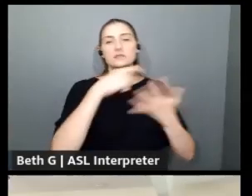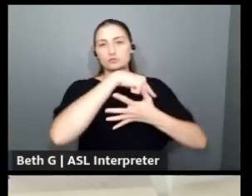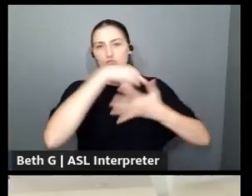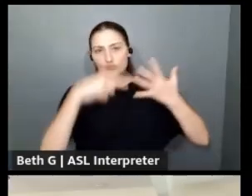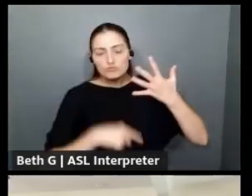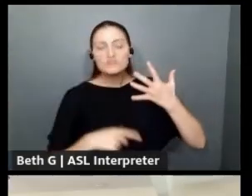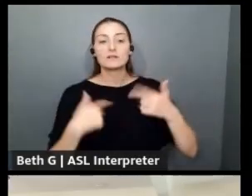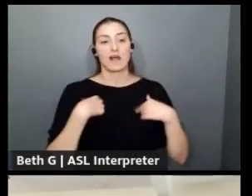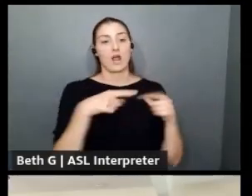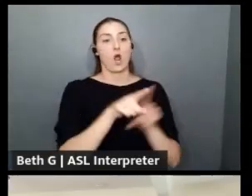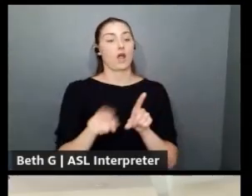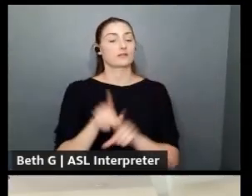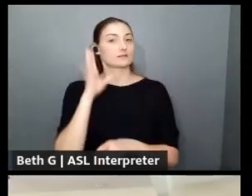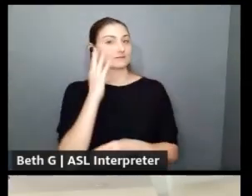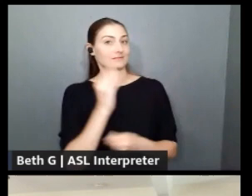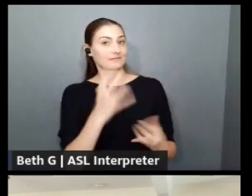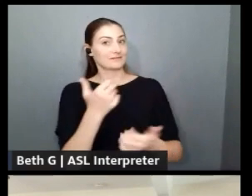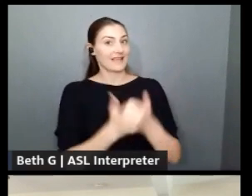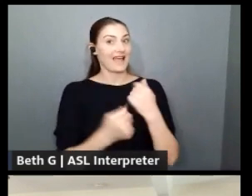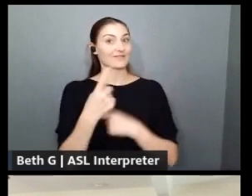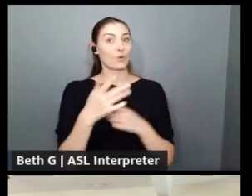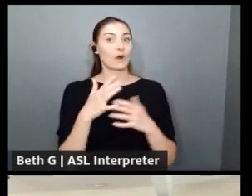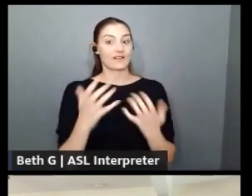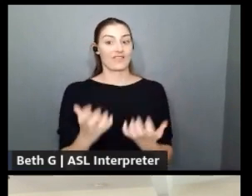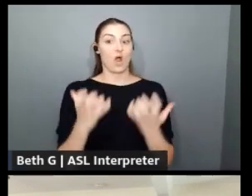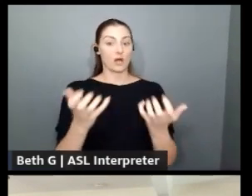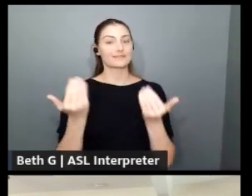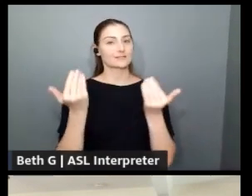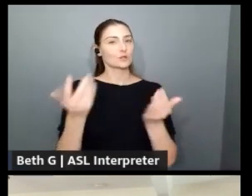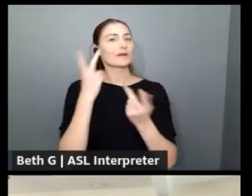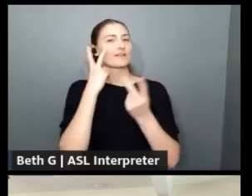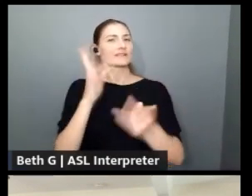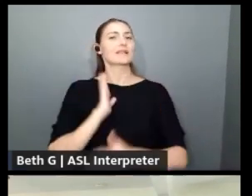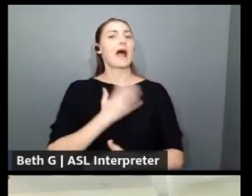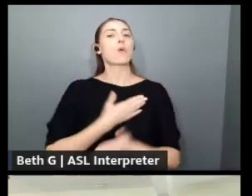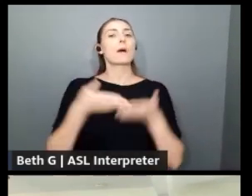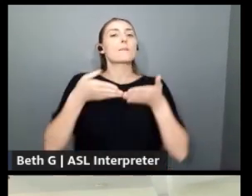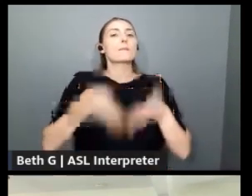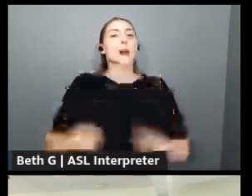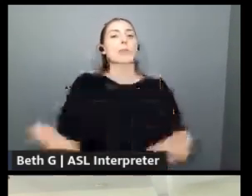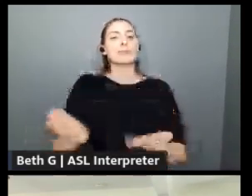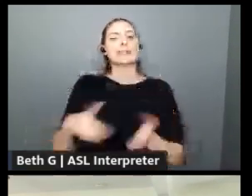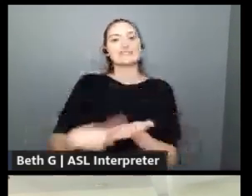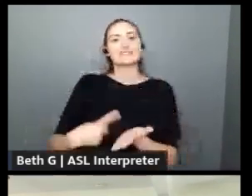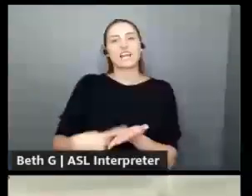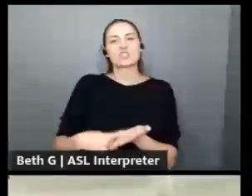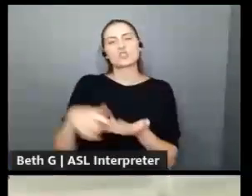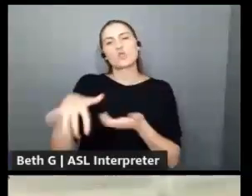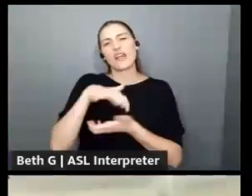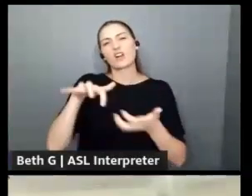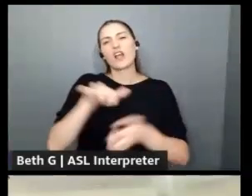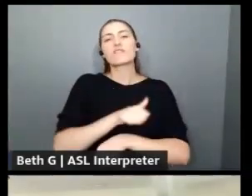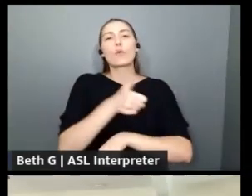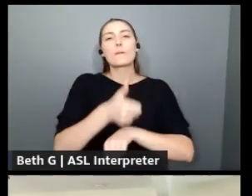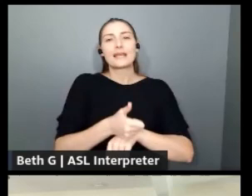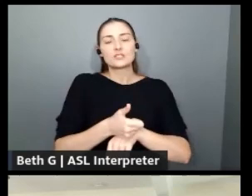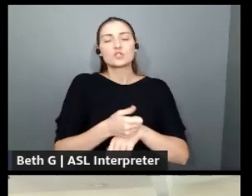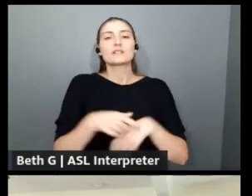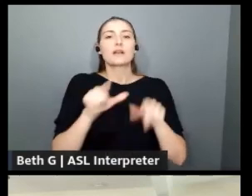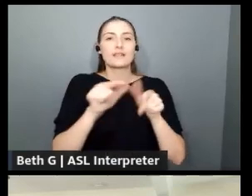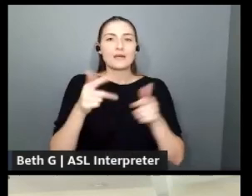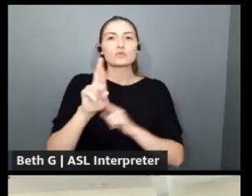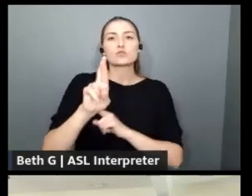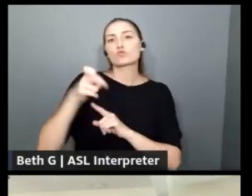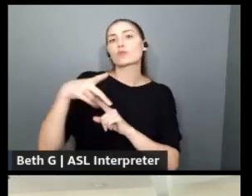for everyone on the audience to go and visit our public discussions, which is the CloudFormation like language repo over GitHub.